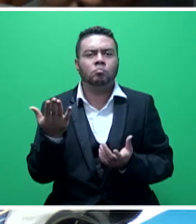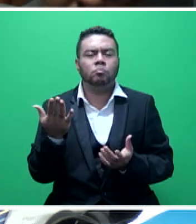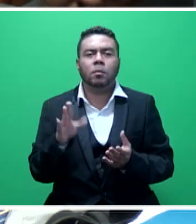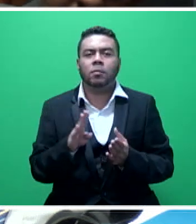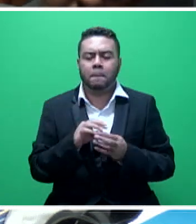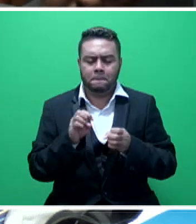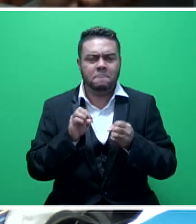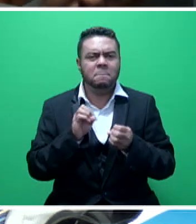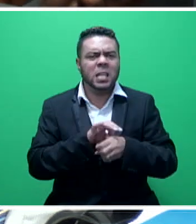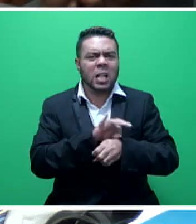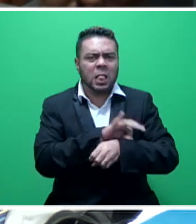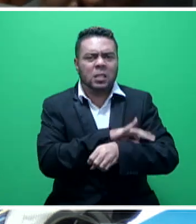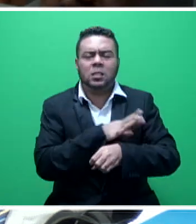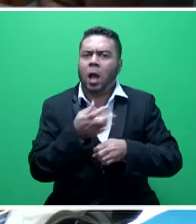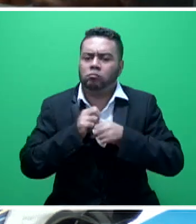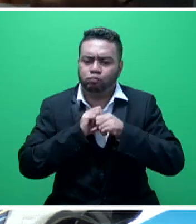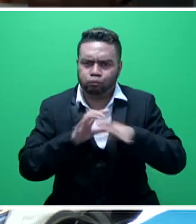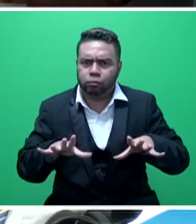I've said it before, we had